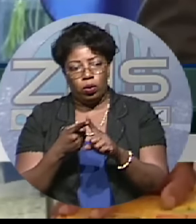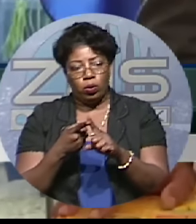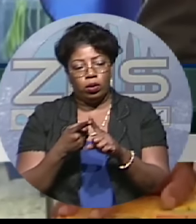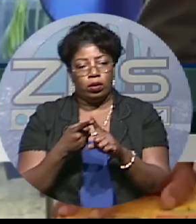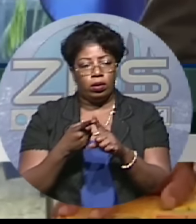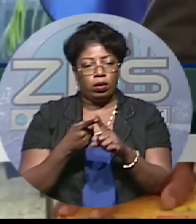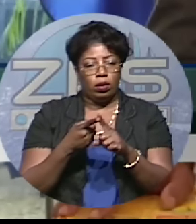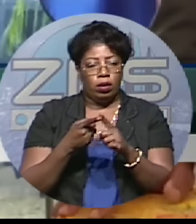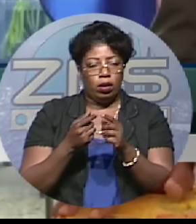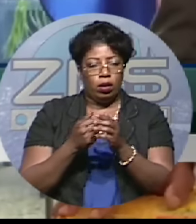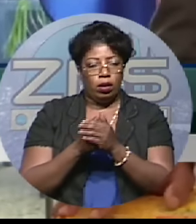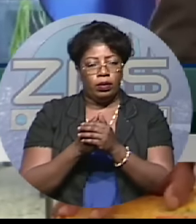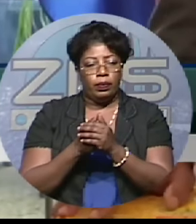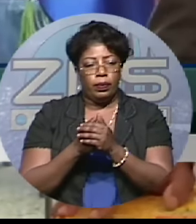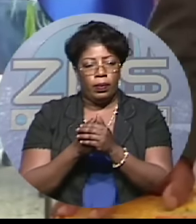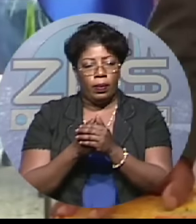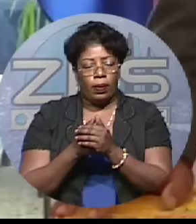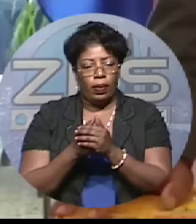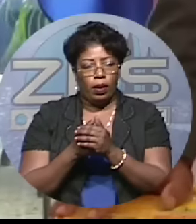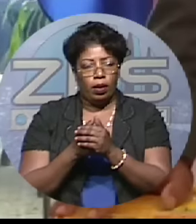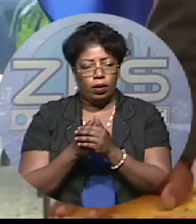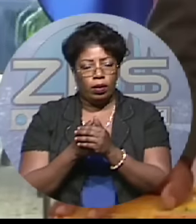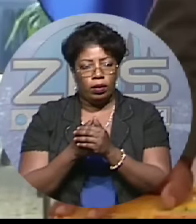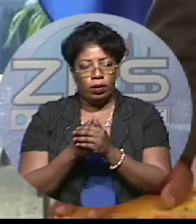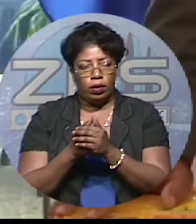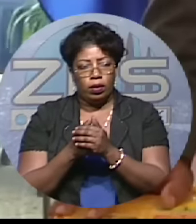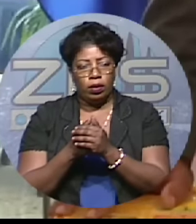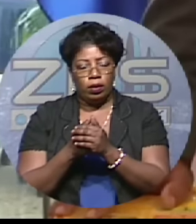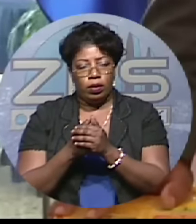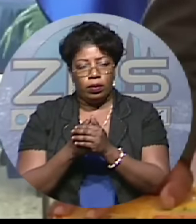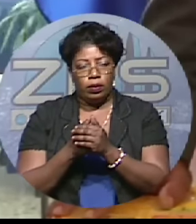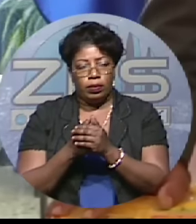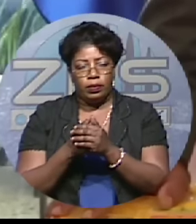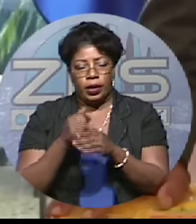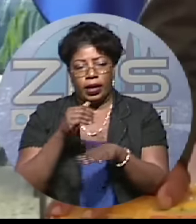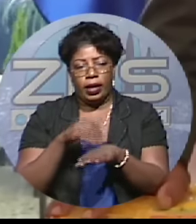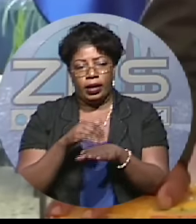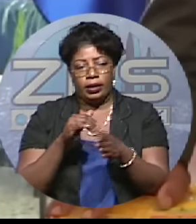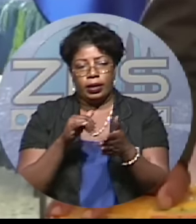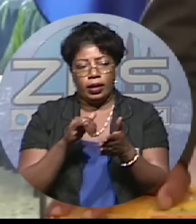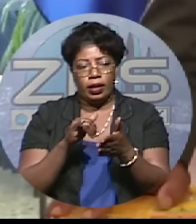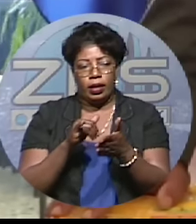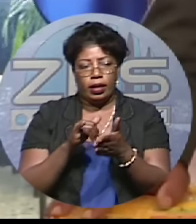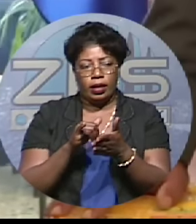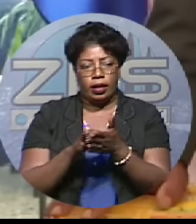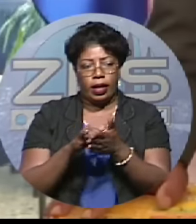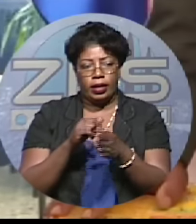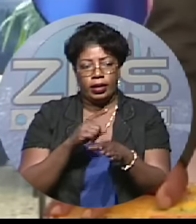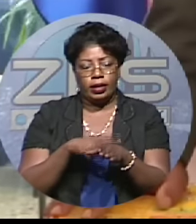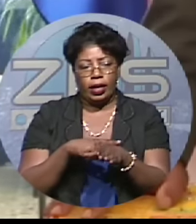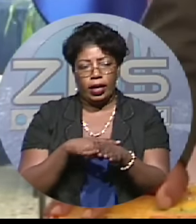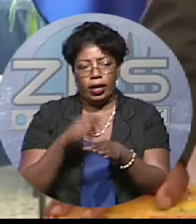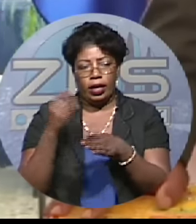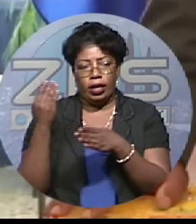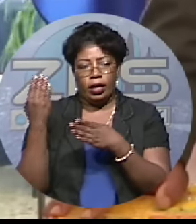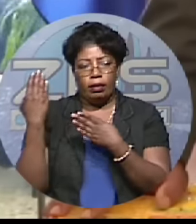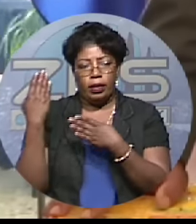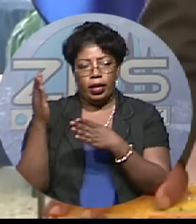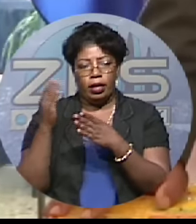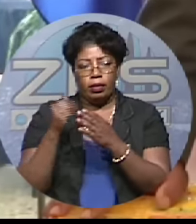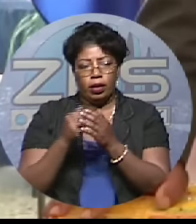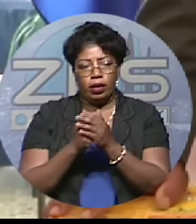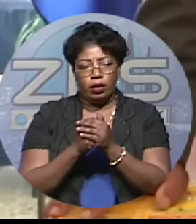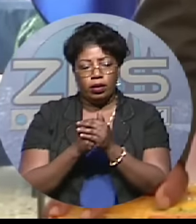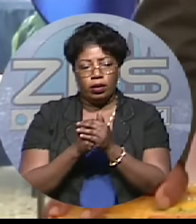Paraguay, because at that time, the Bahamian delegation, we will be just